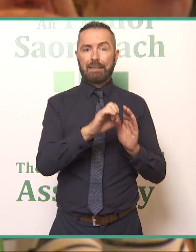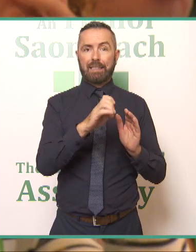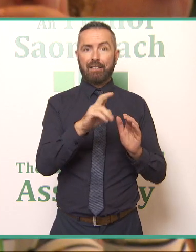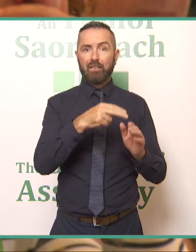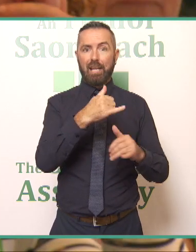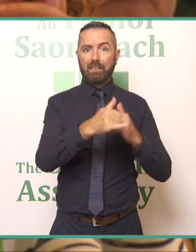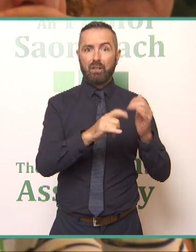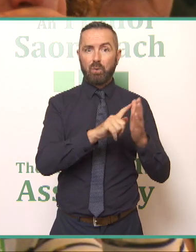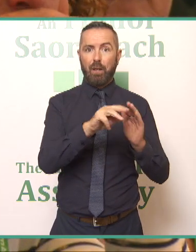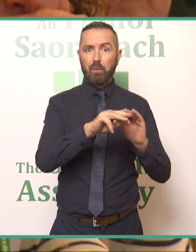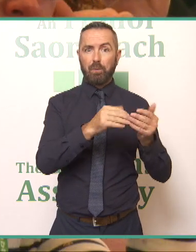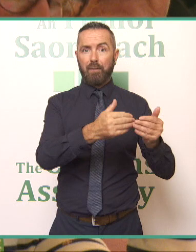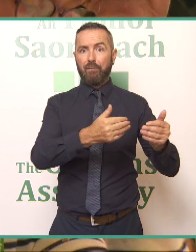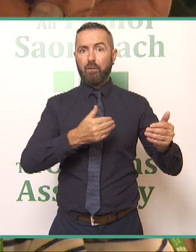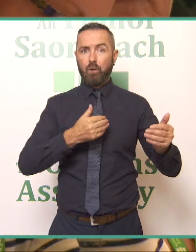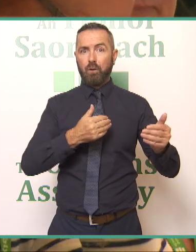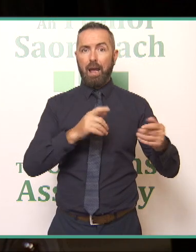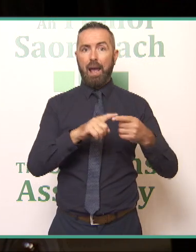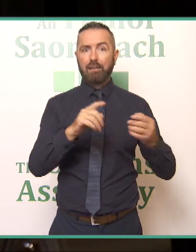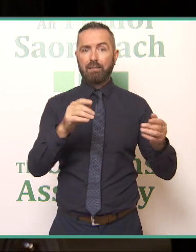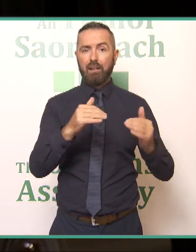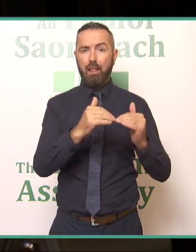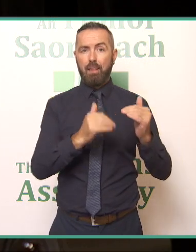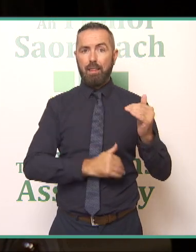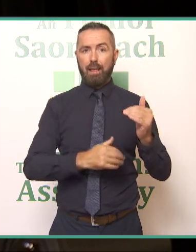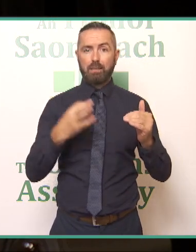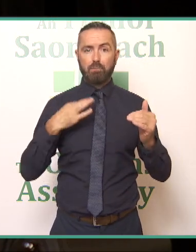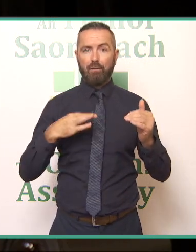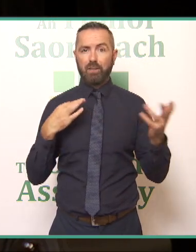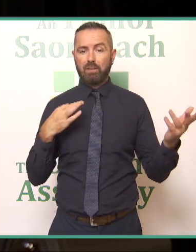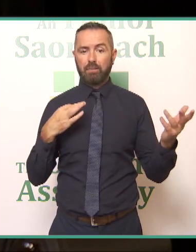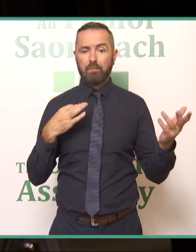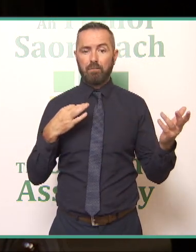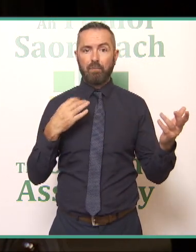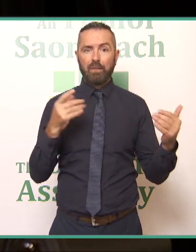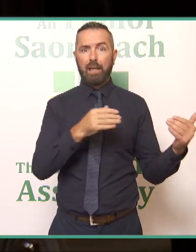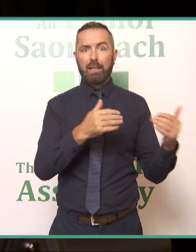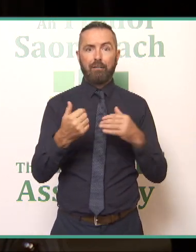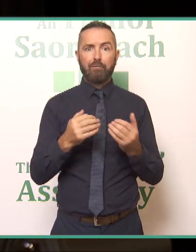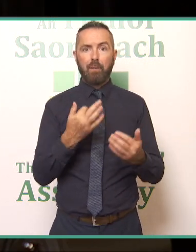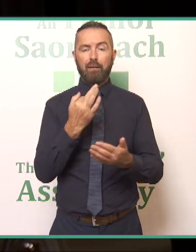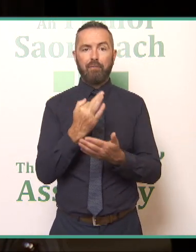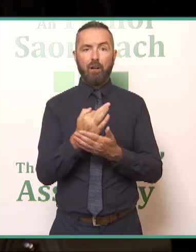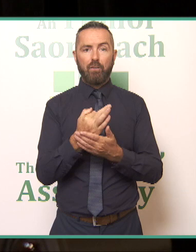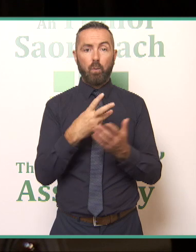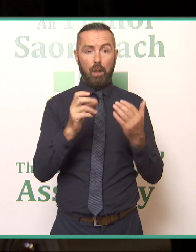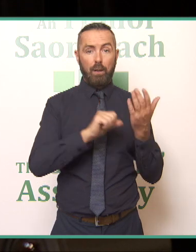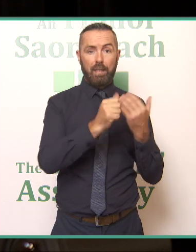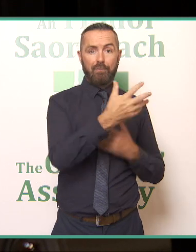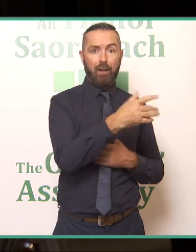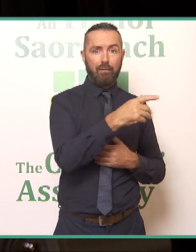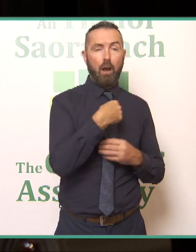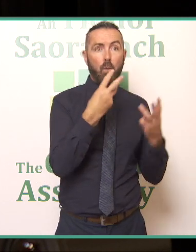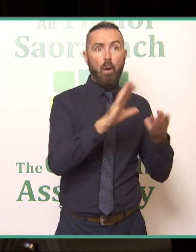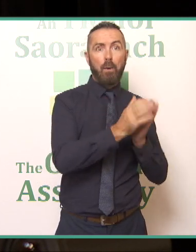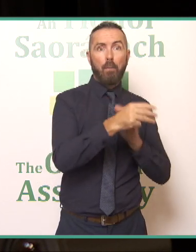basically, and a smaller return. And all of that led to my dad, from the age of 5, turning around to me saying, I want to be a farmer. He said, yes, Maurice,